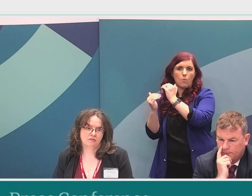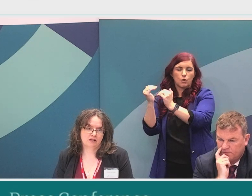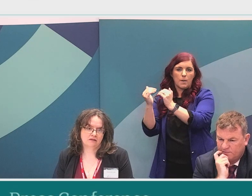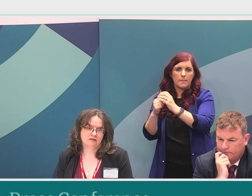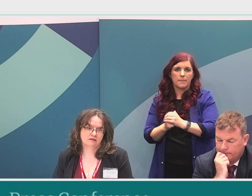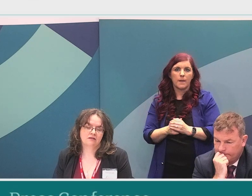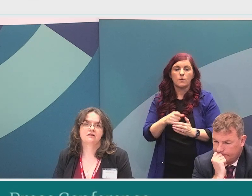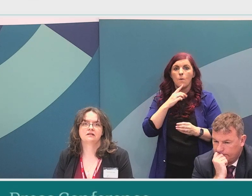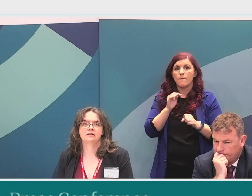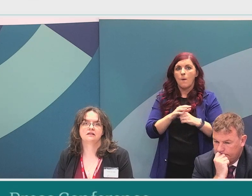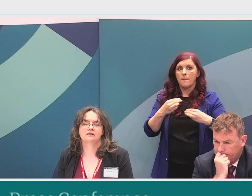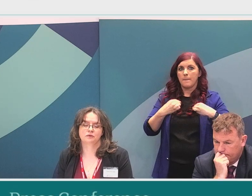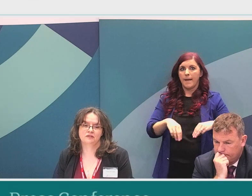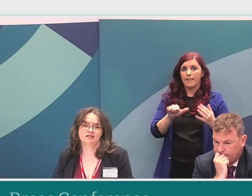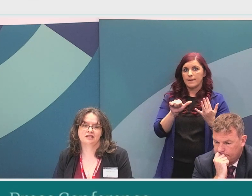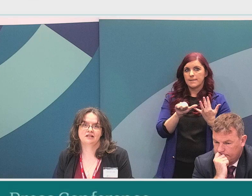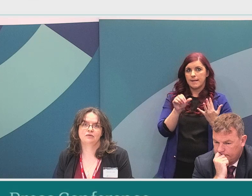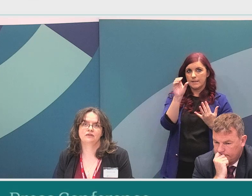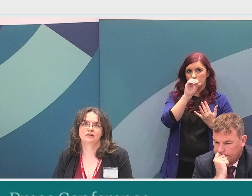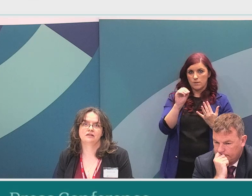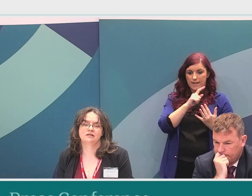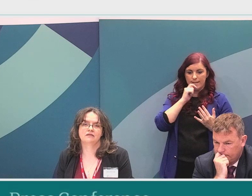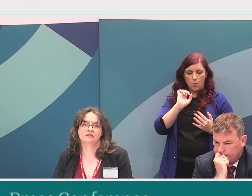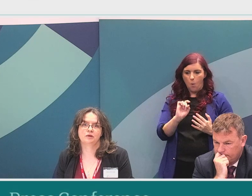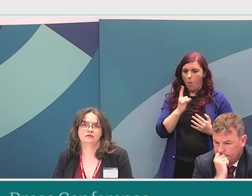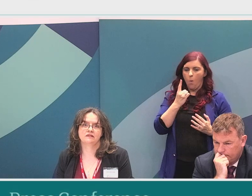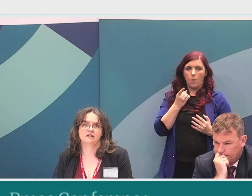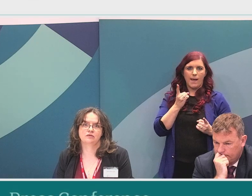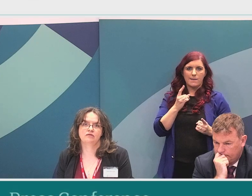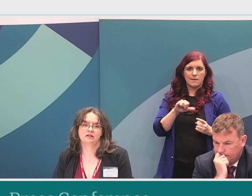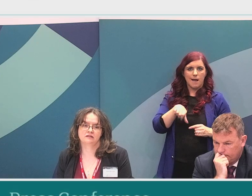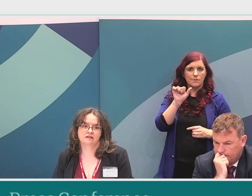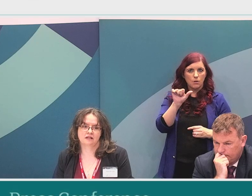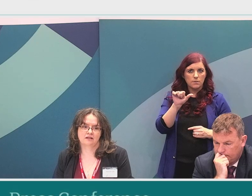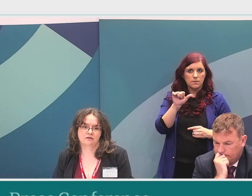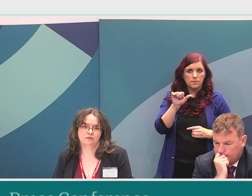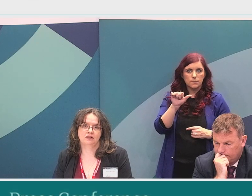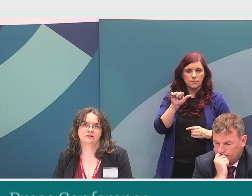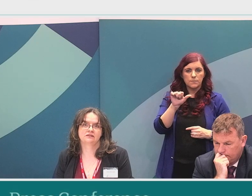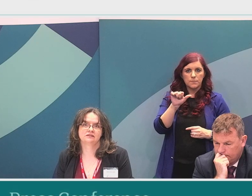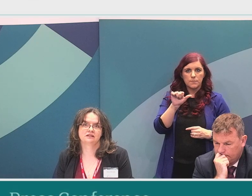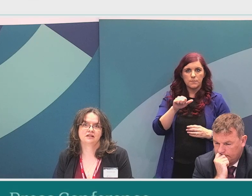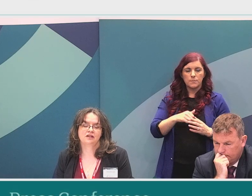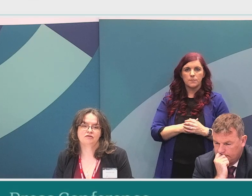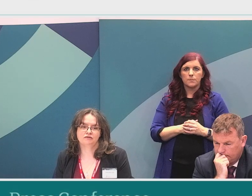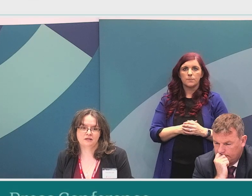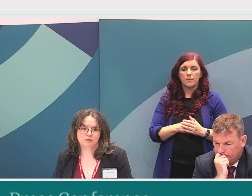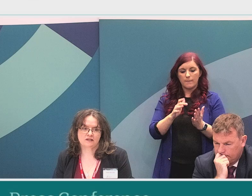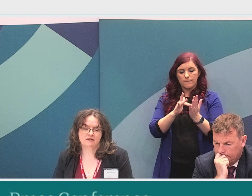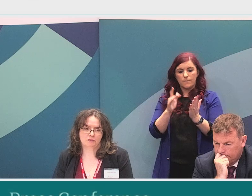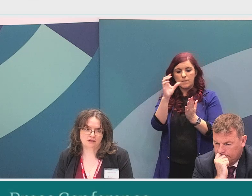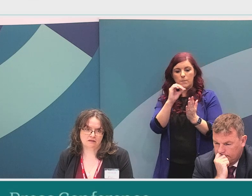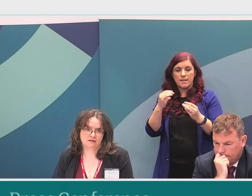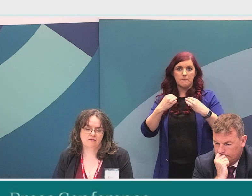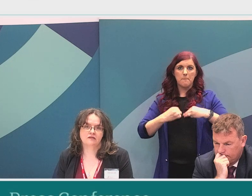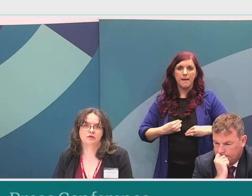6% of males, of those aged 18 and over in Ireland, have experienced sexual violence as an adult only. 15%